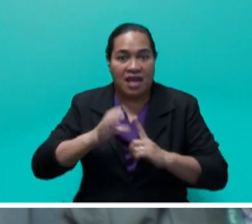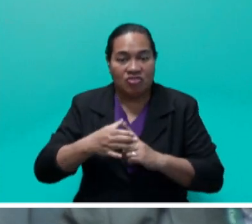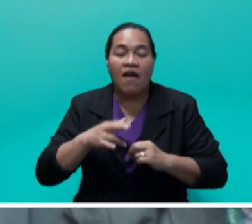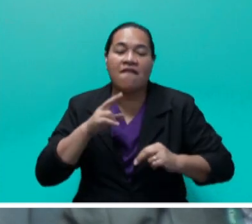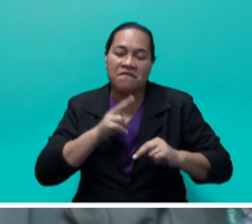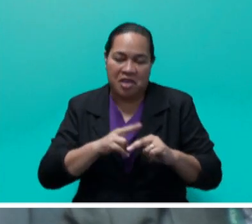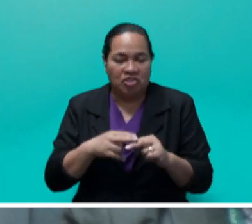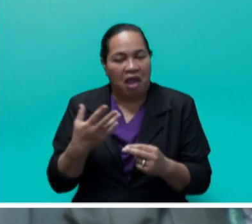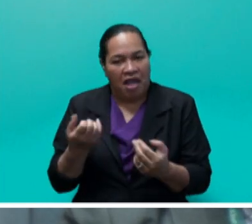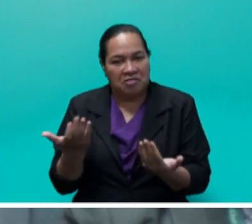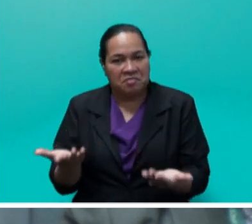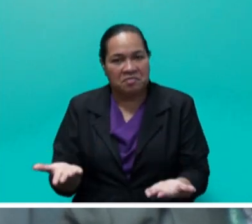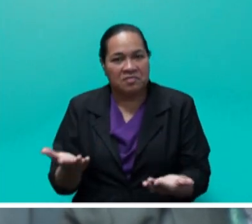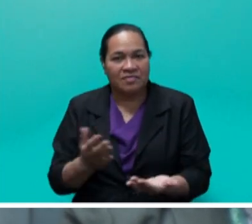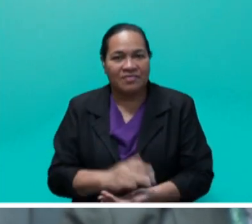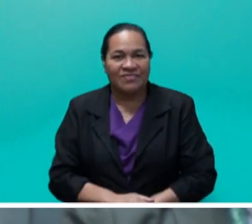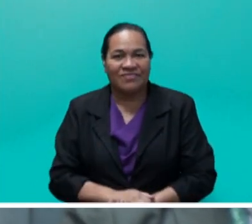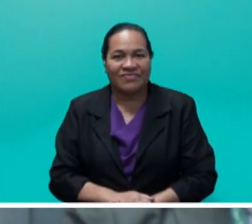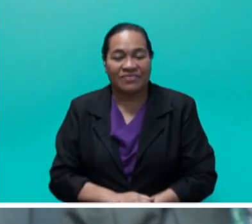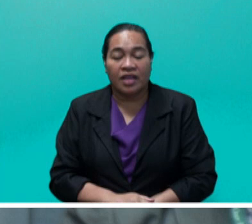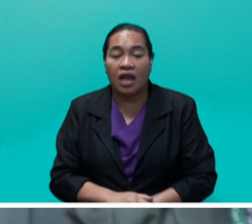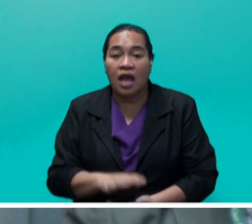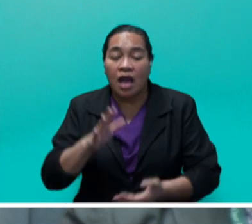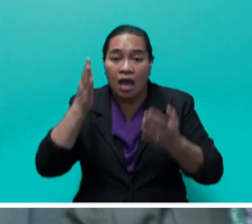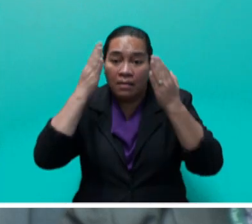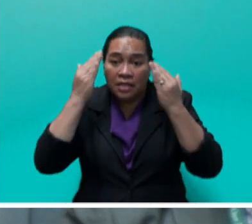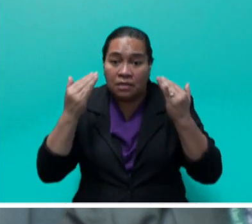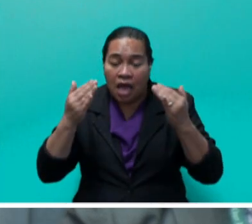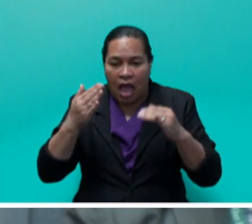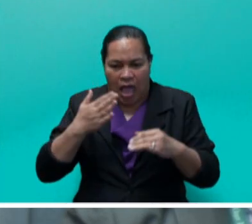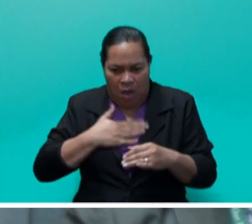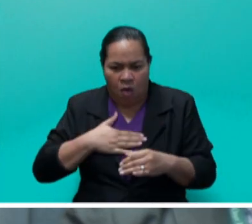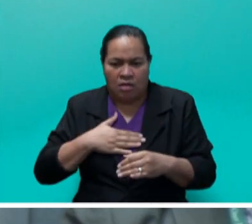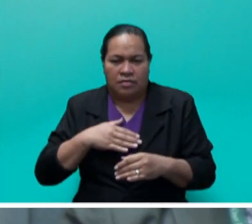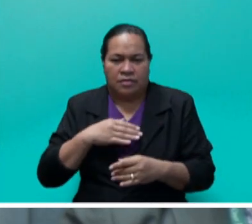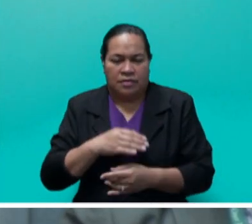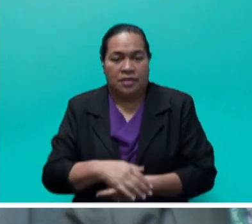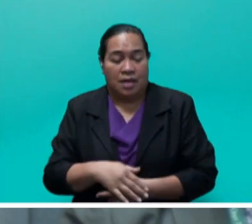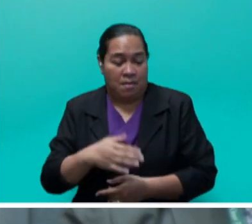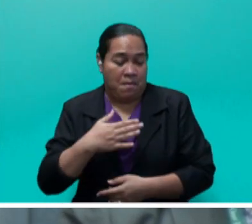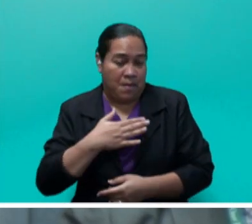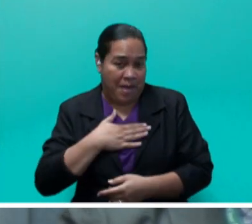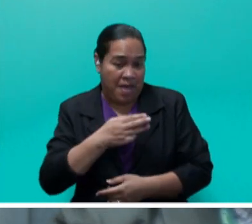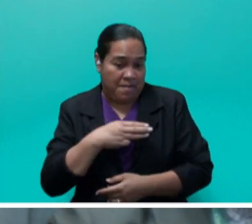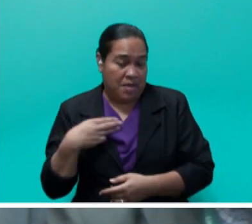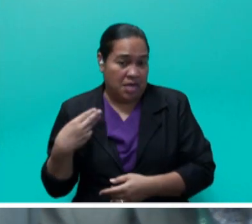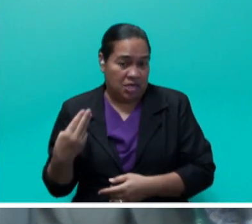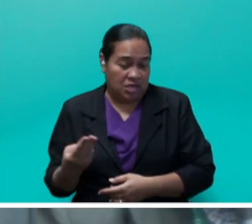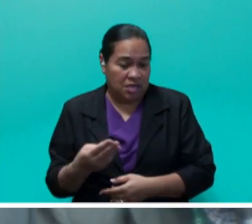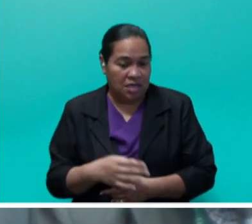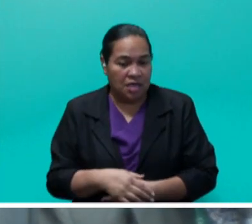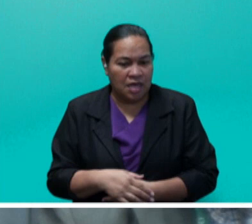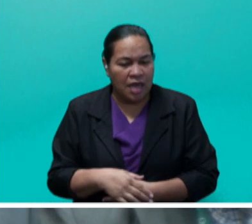has to offer. Mr. Speaker, sir, I reiterate to my ministry